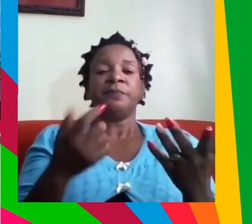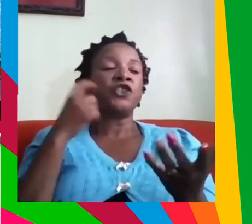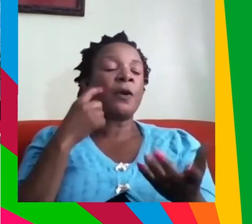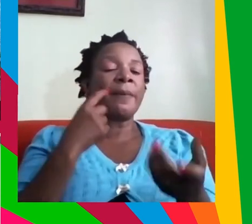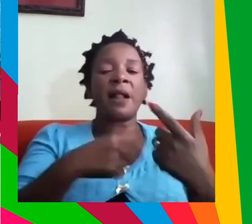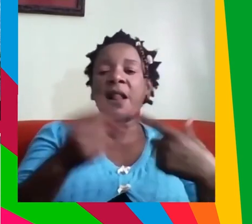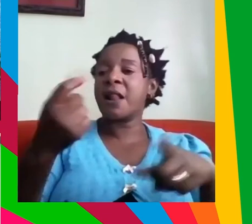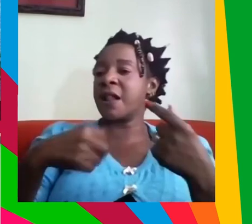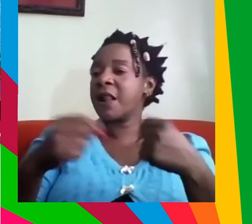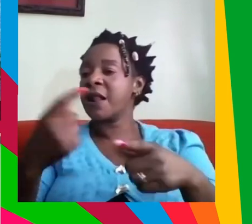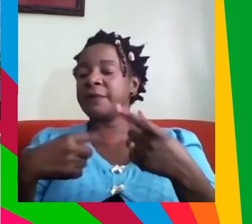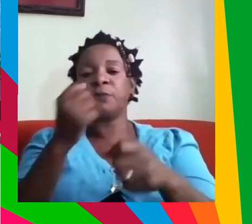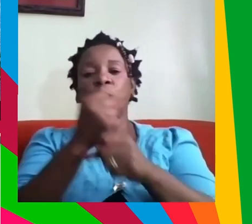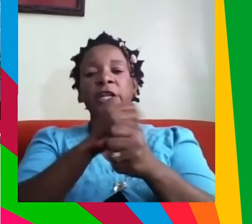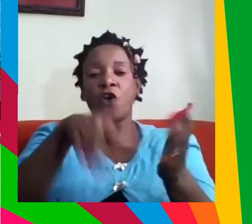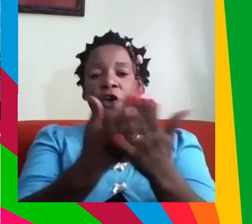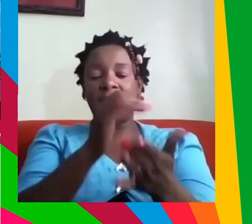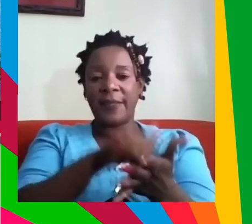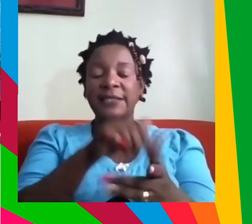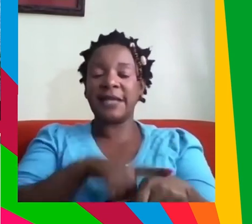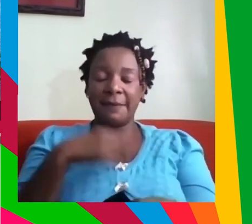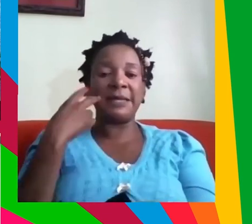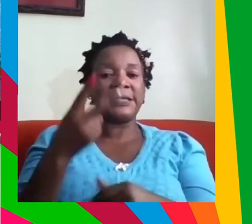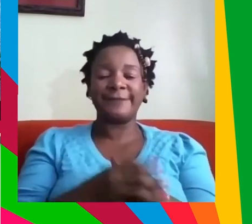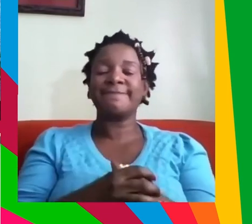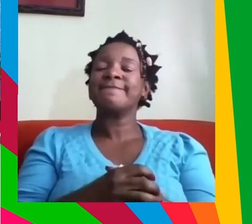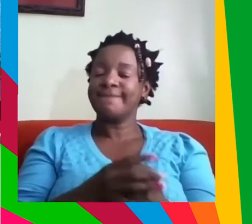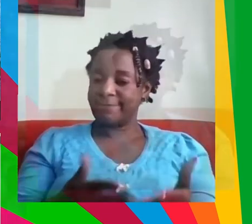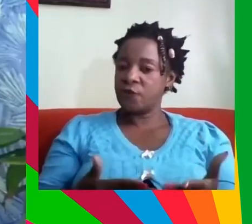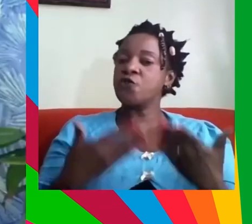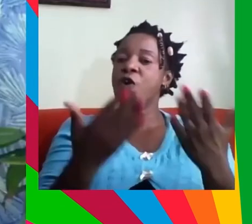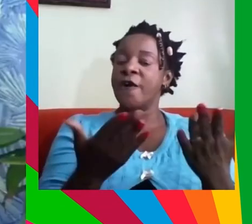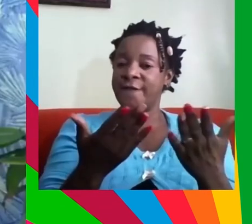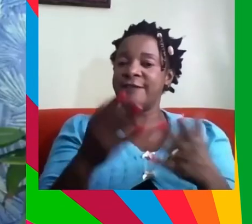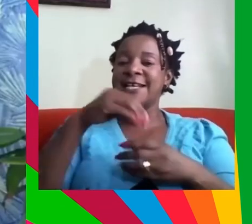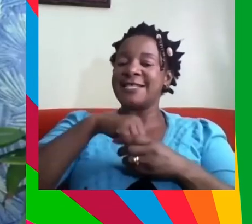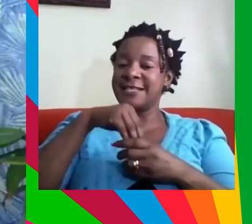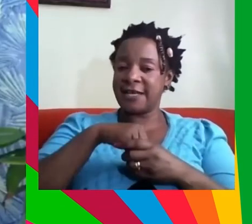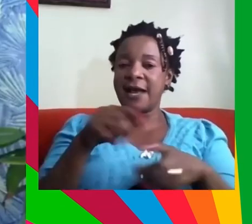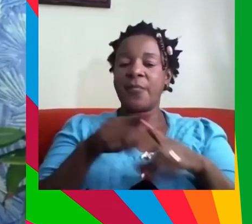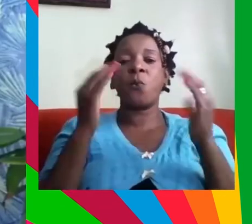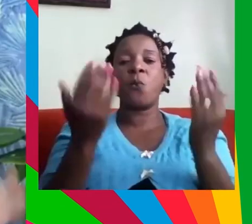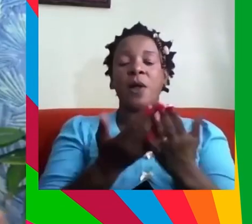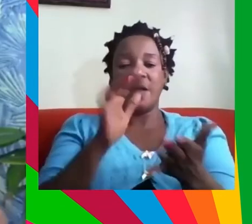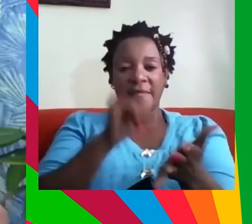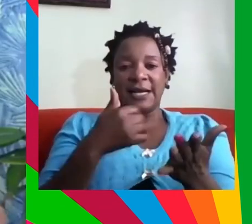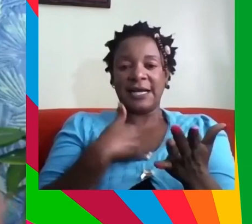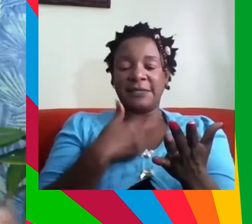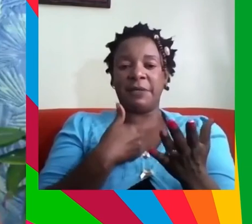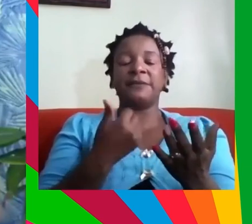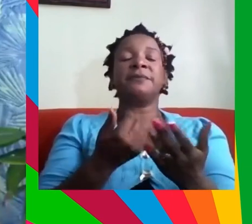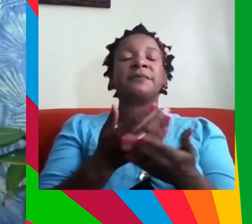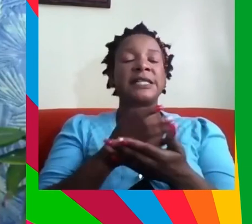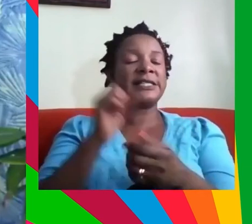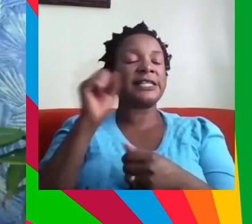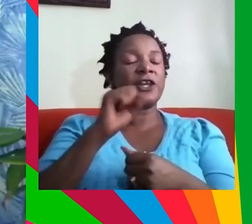all of that. And when I look at your imagery, you really do offer an insider's look at a world that I think has been so stereotyped